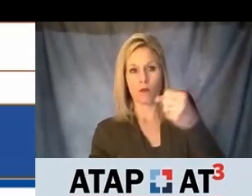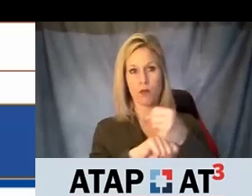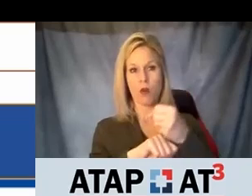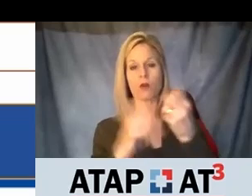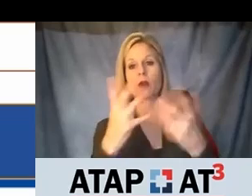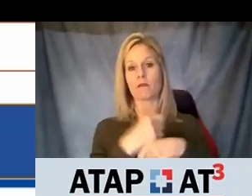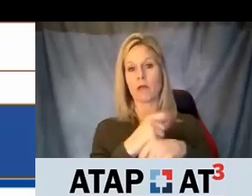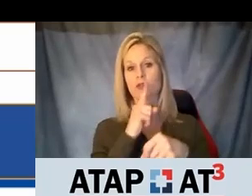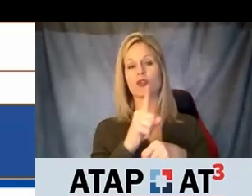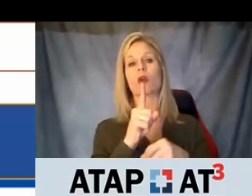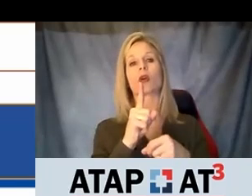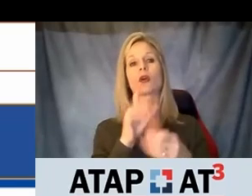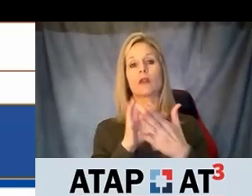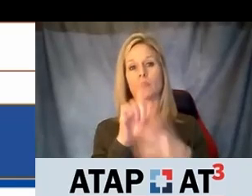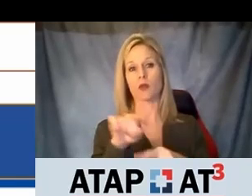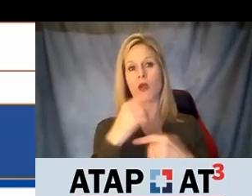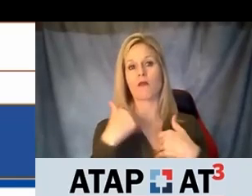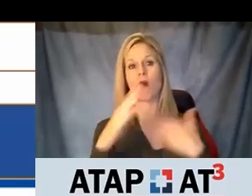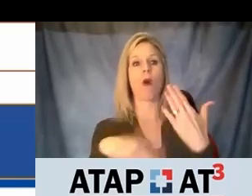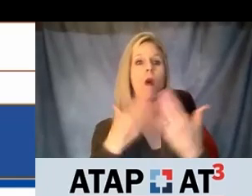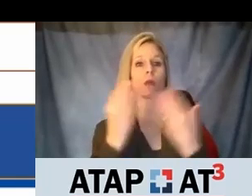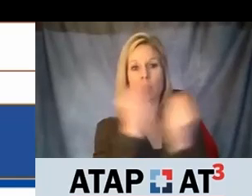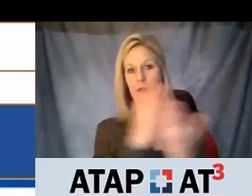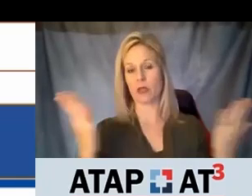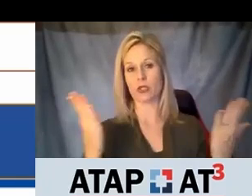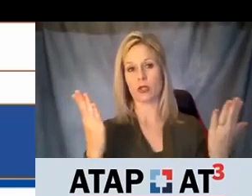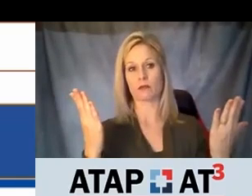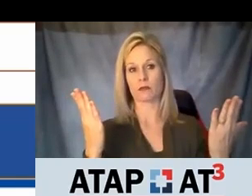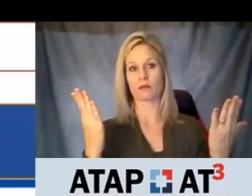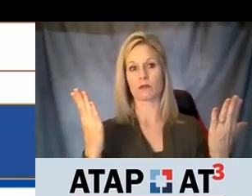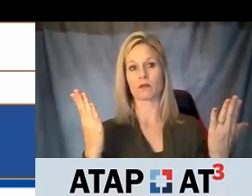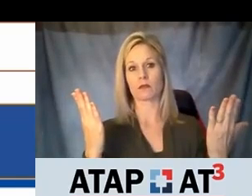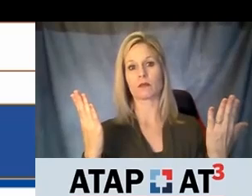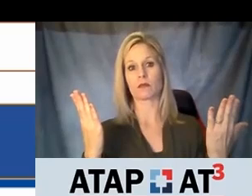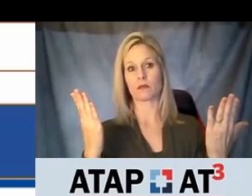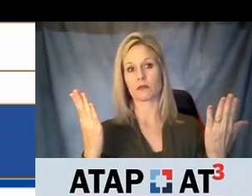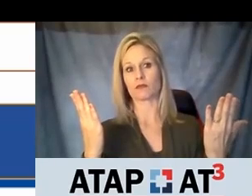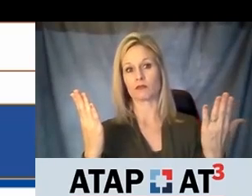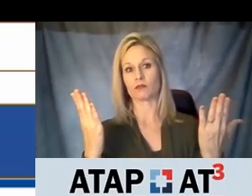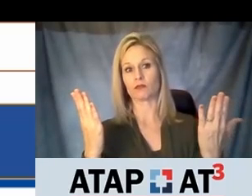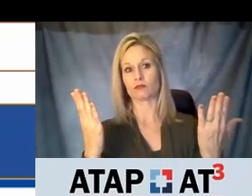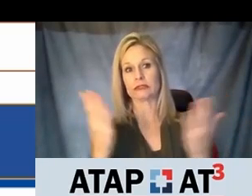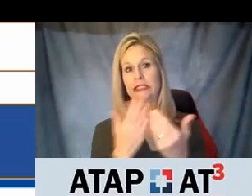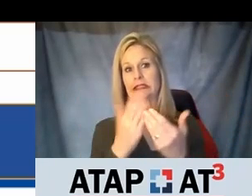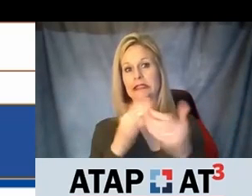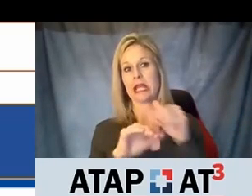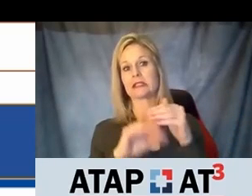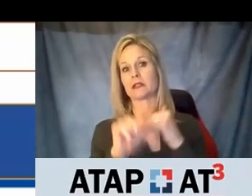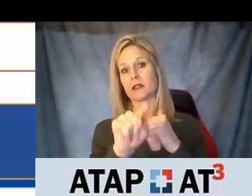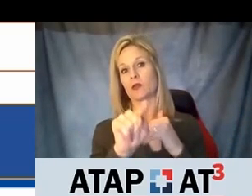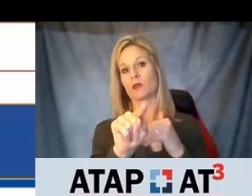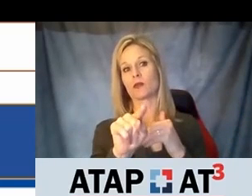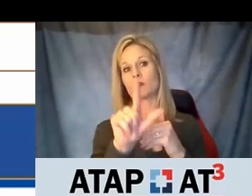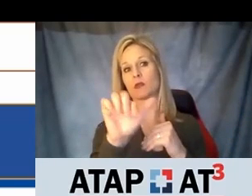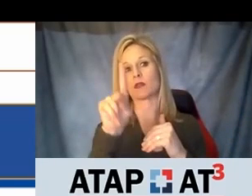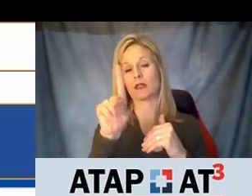had all of that information at your disposal. So here is a link to their